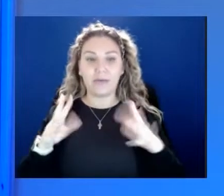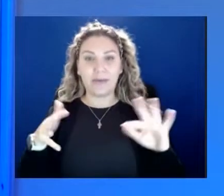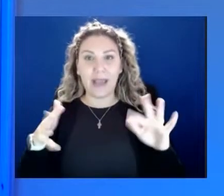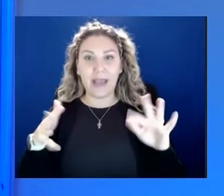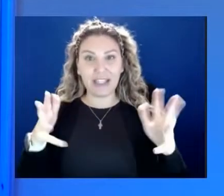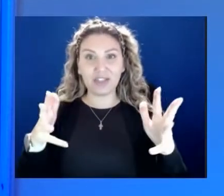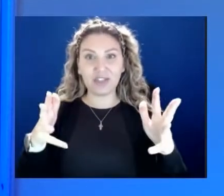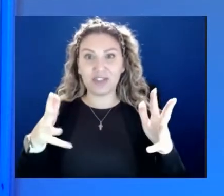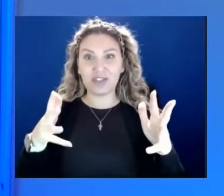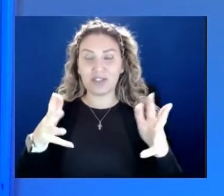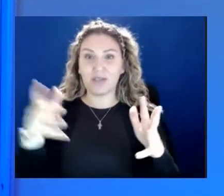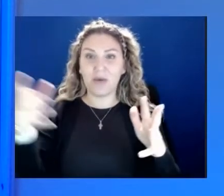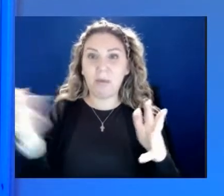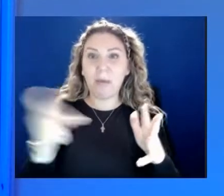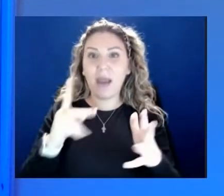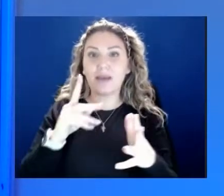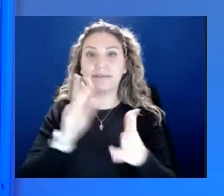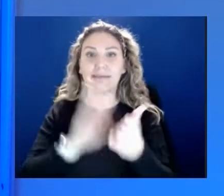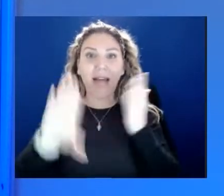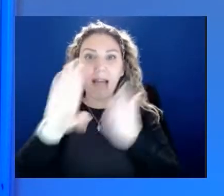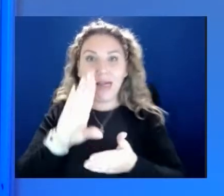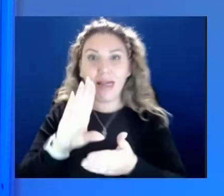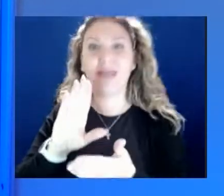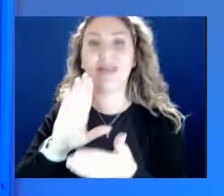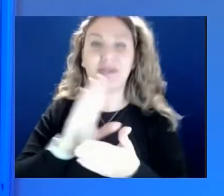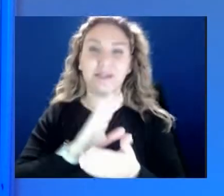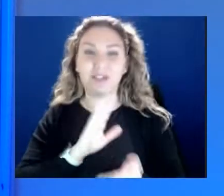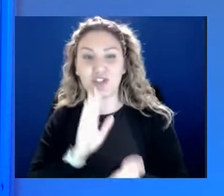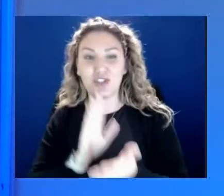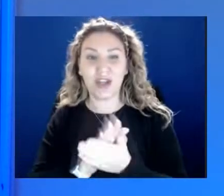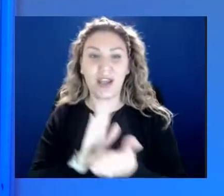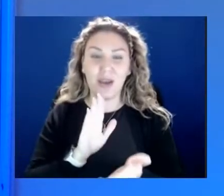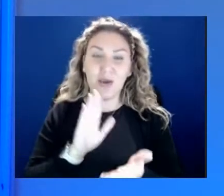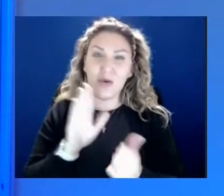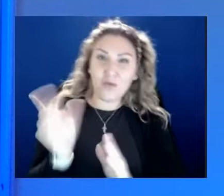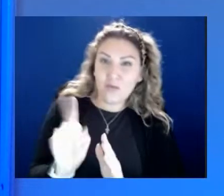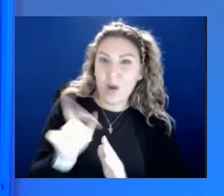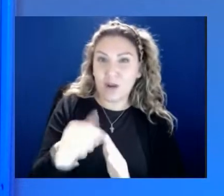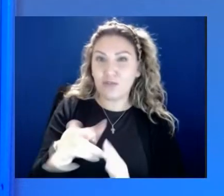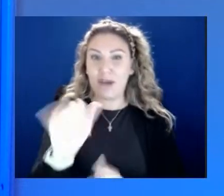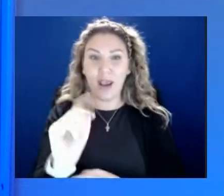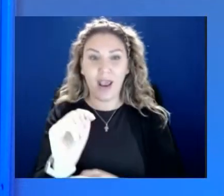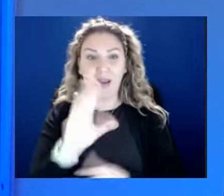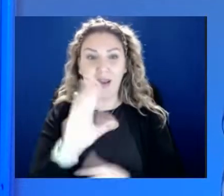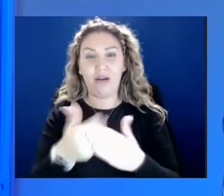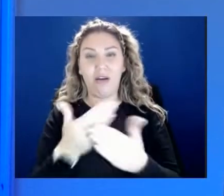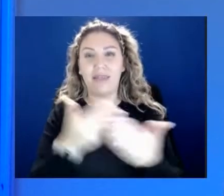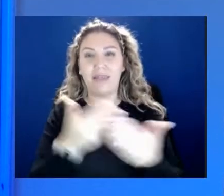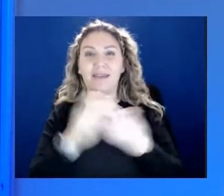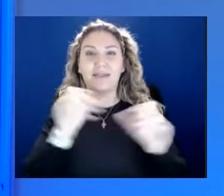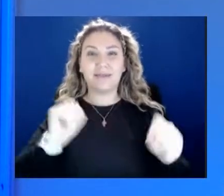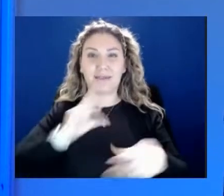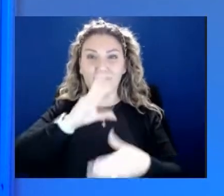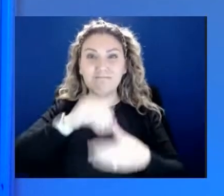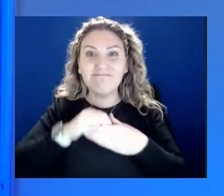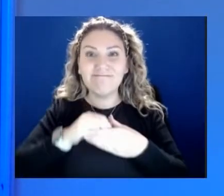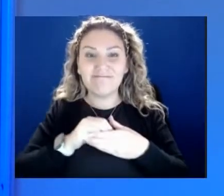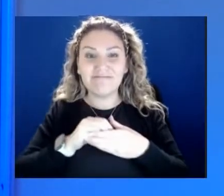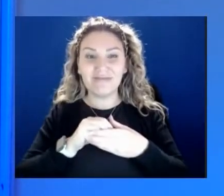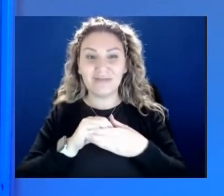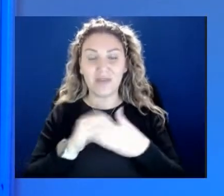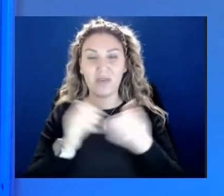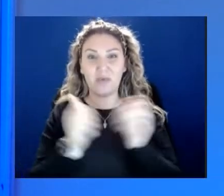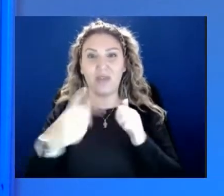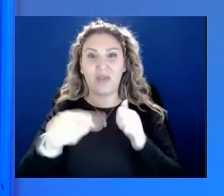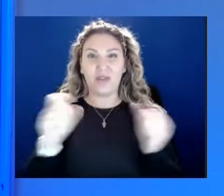to college, and sort of where are you at? Those are all sort of things that can play into those scary thoughts that